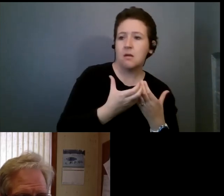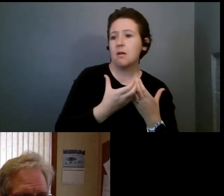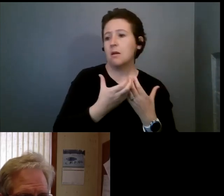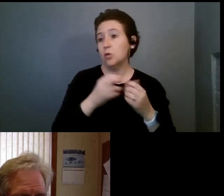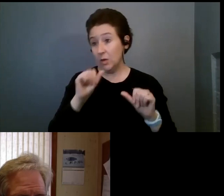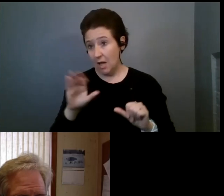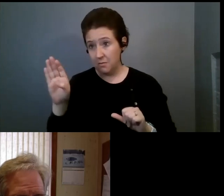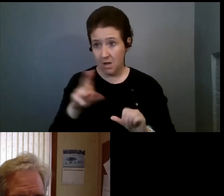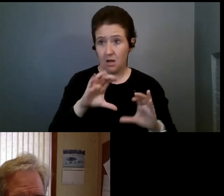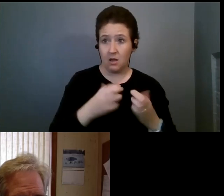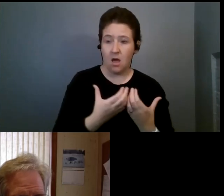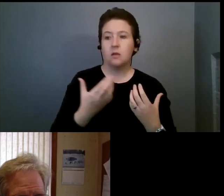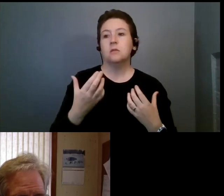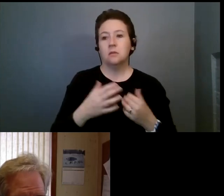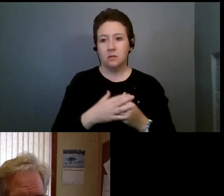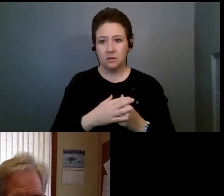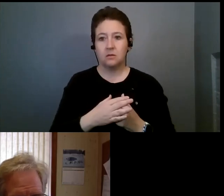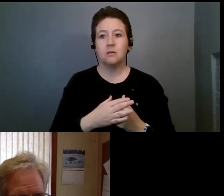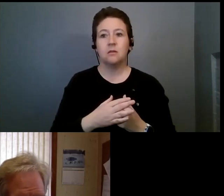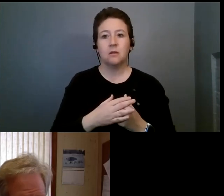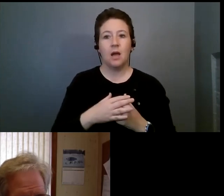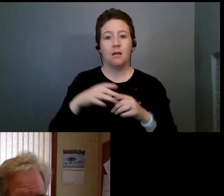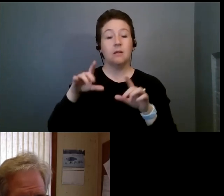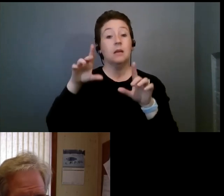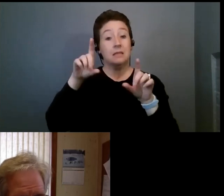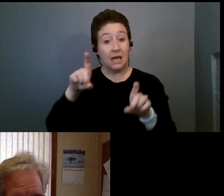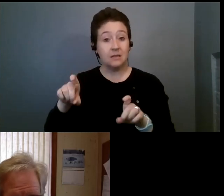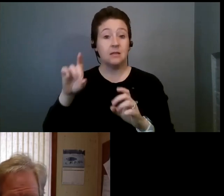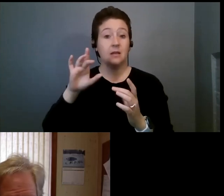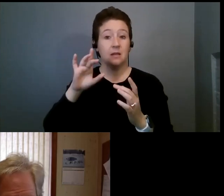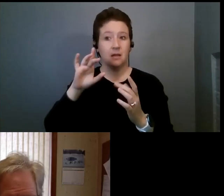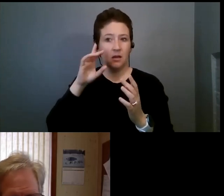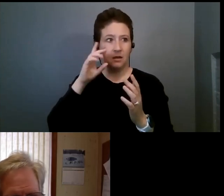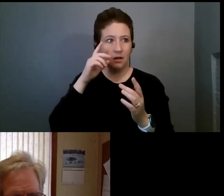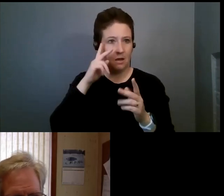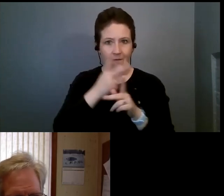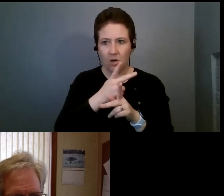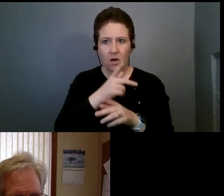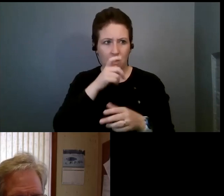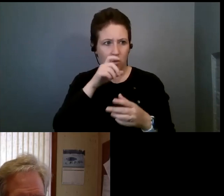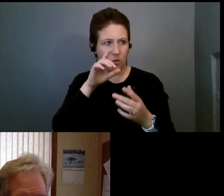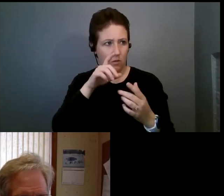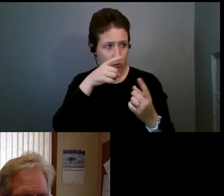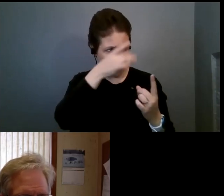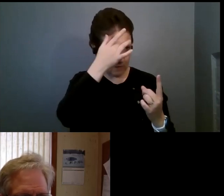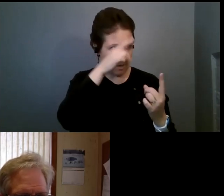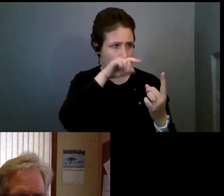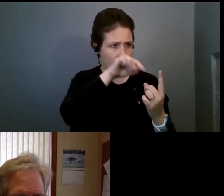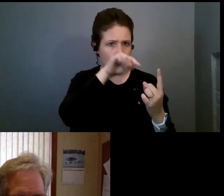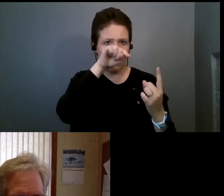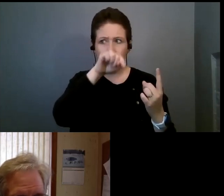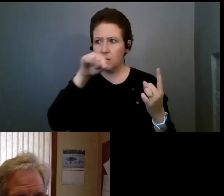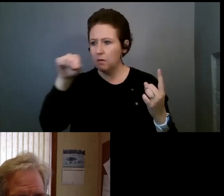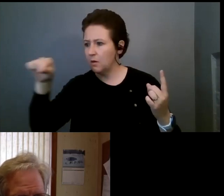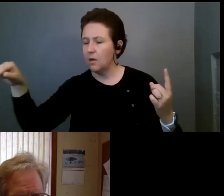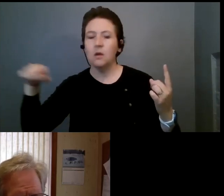back to class. And the testing and the contact tracing are certainly part of everything we'll do here,